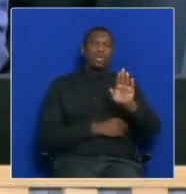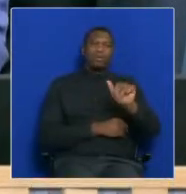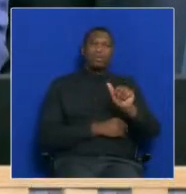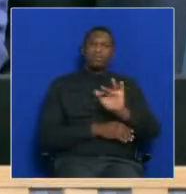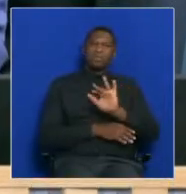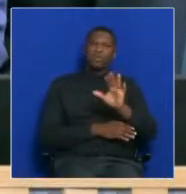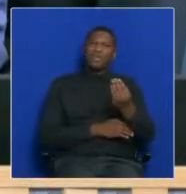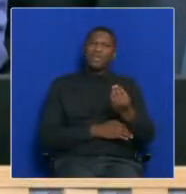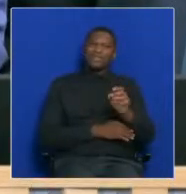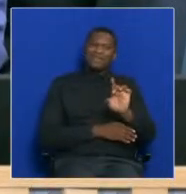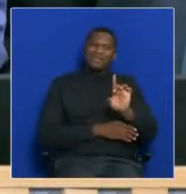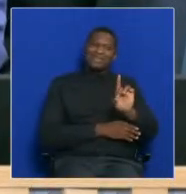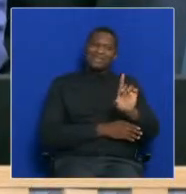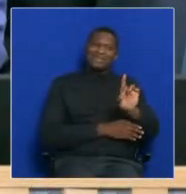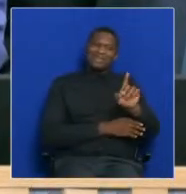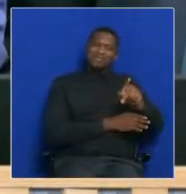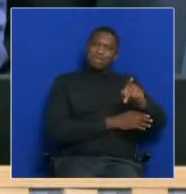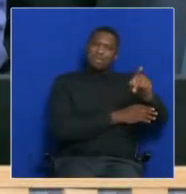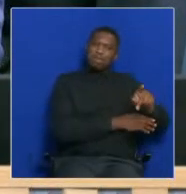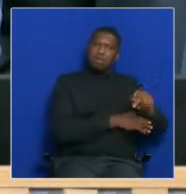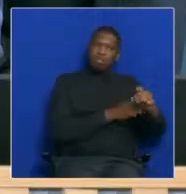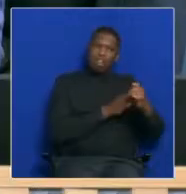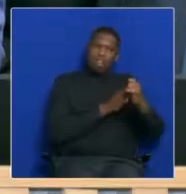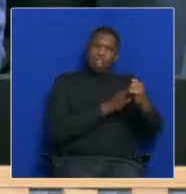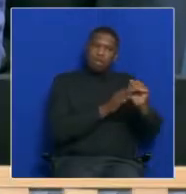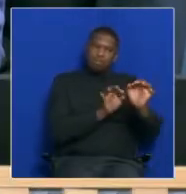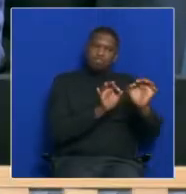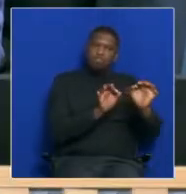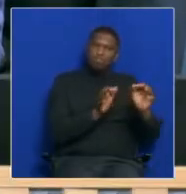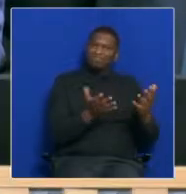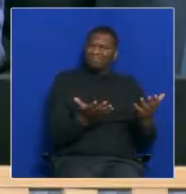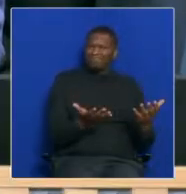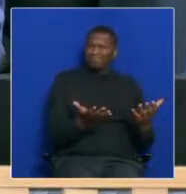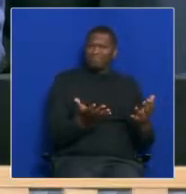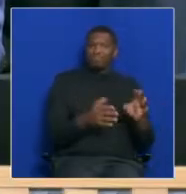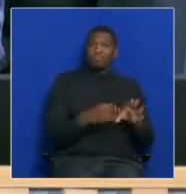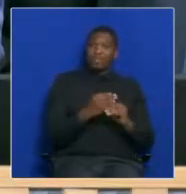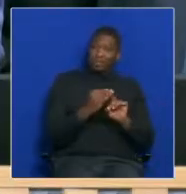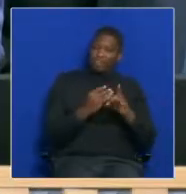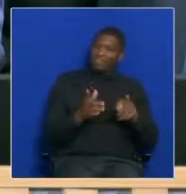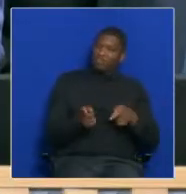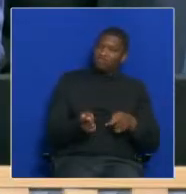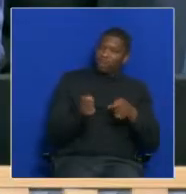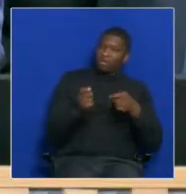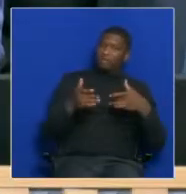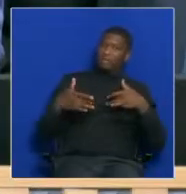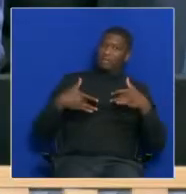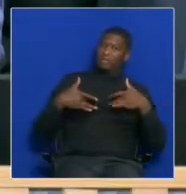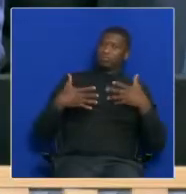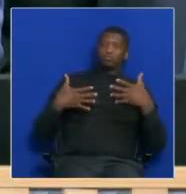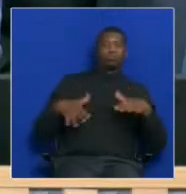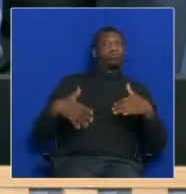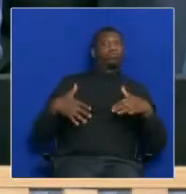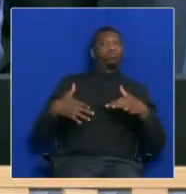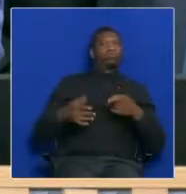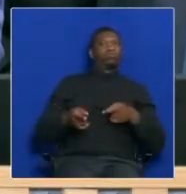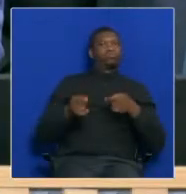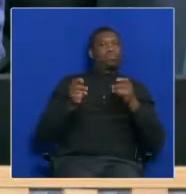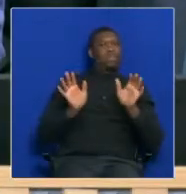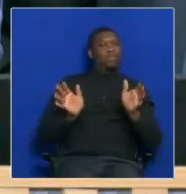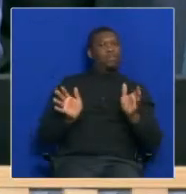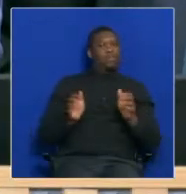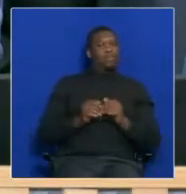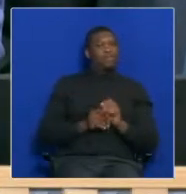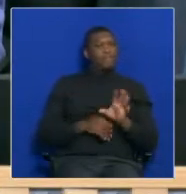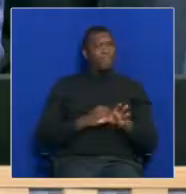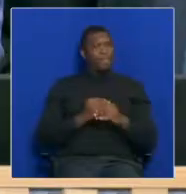were leading those investigations. And he raised those issues as serious concerns. And as far as I